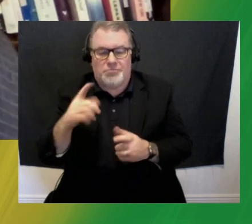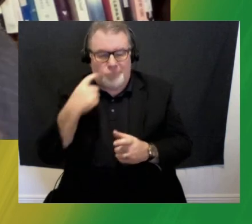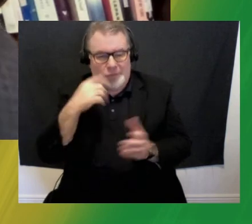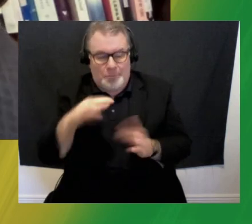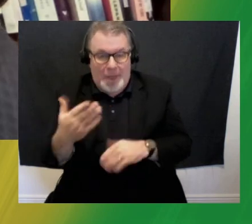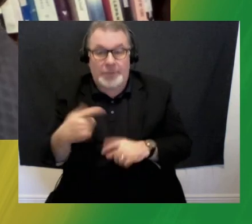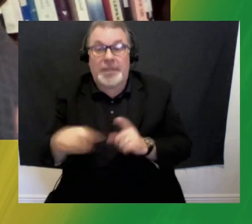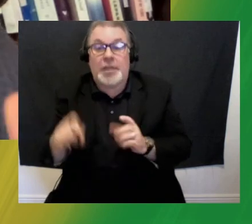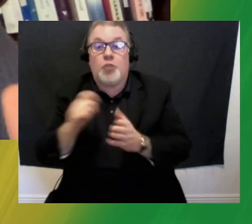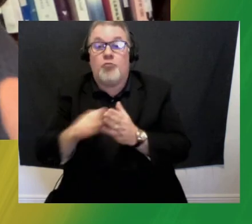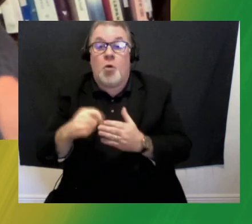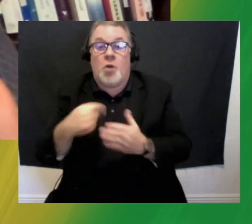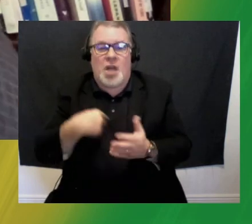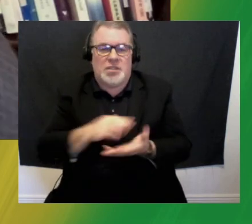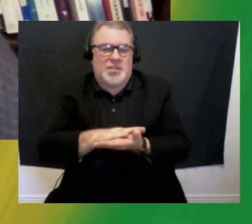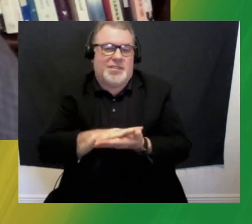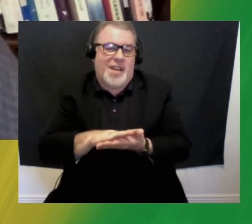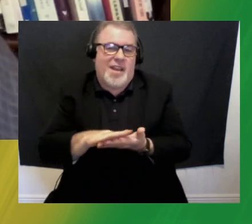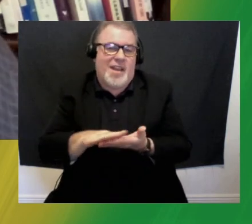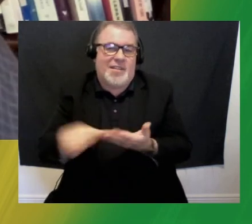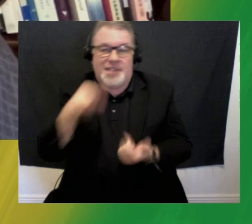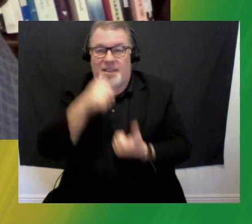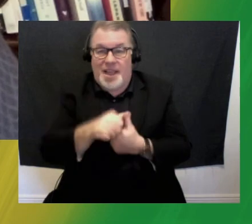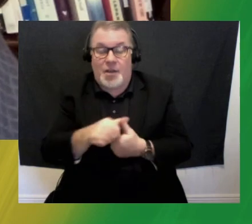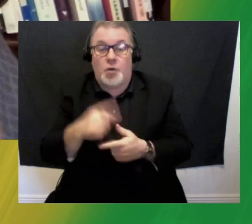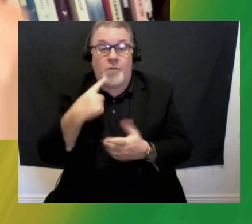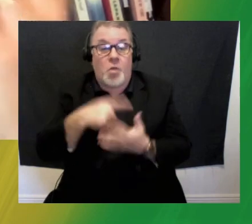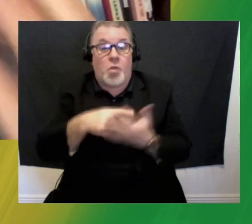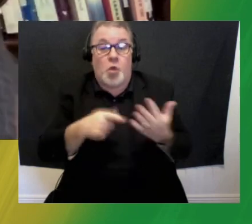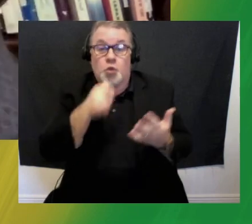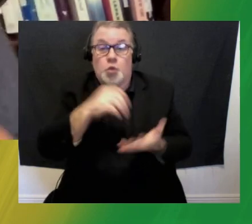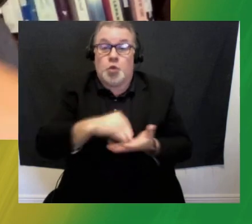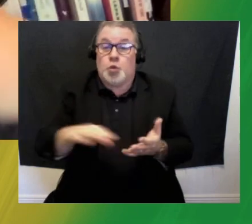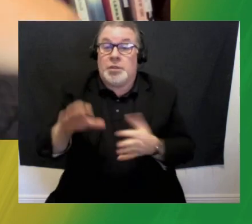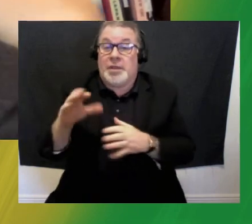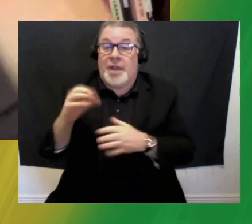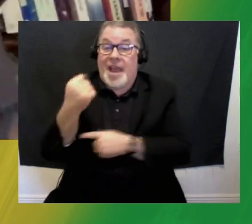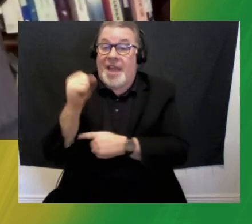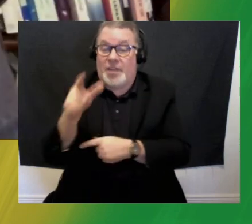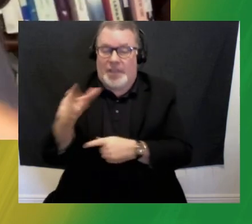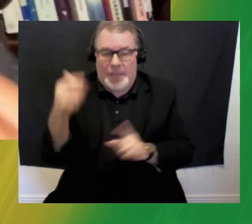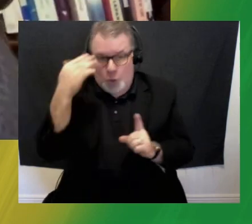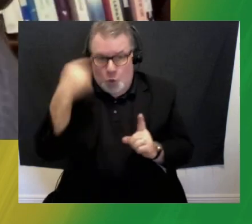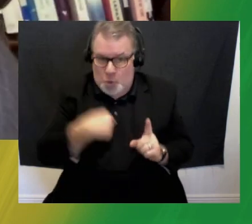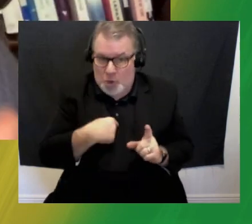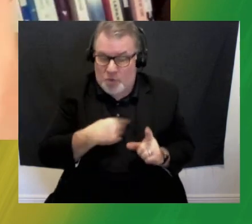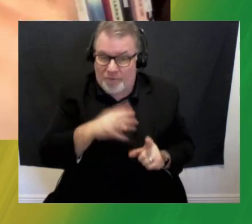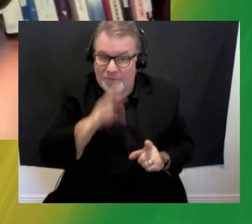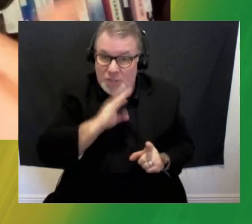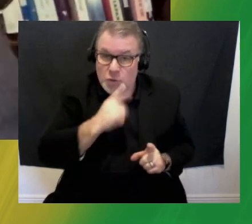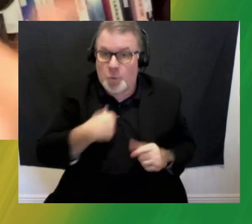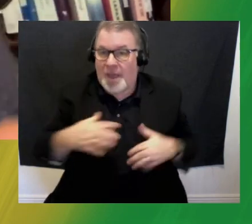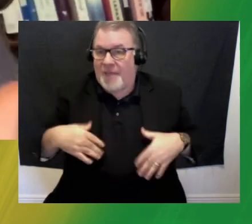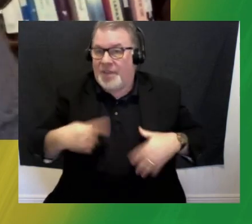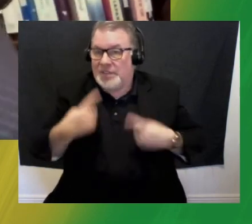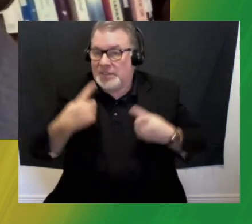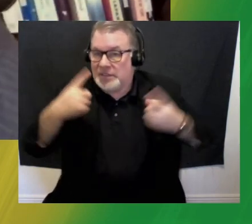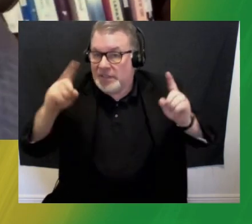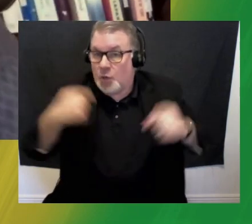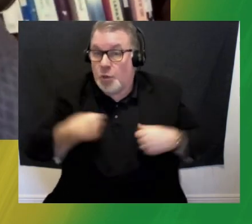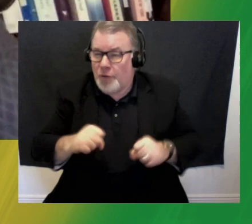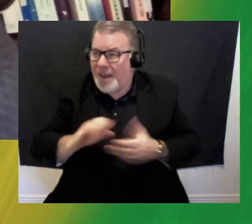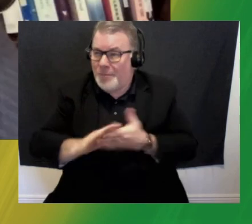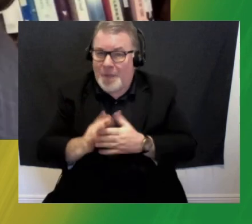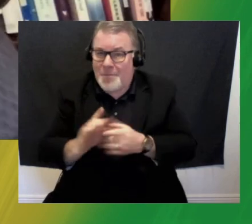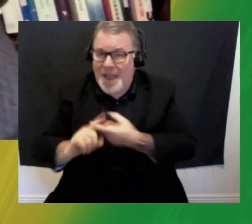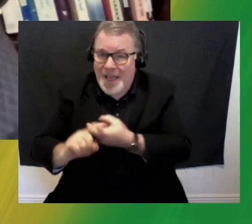wrote us a really nice letter to those of us who were student activists. He knew we were frustrated. We had not succeeded. We were trying to be allies to the